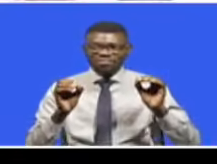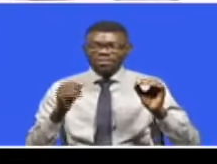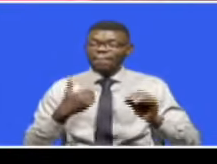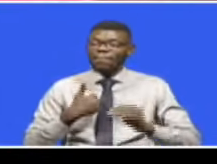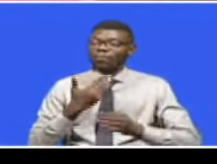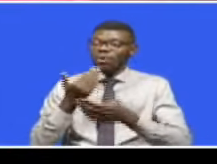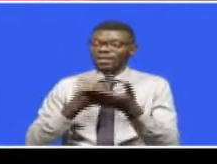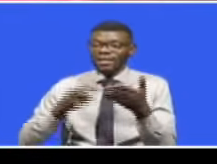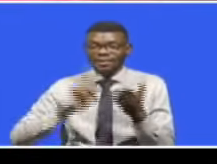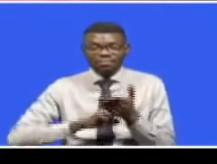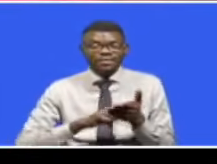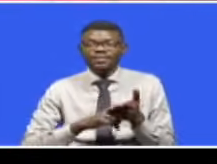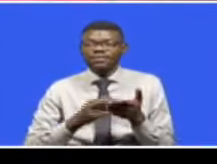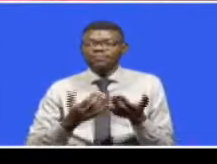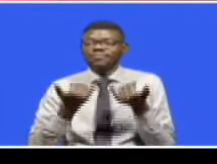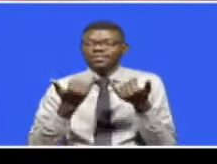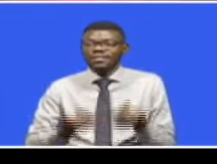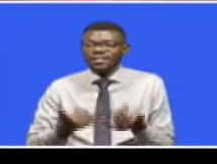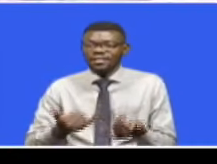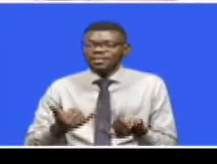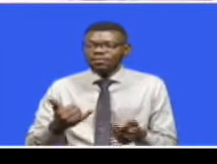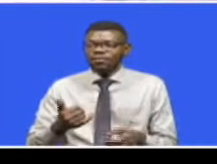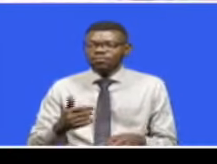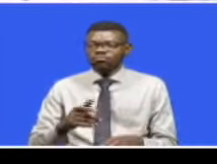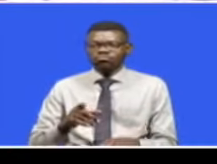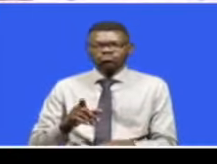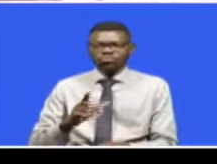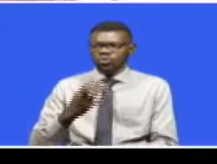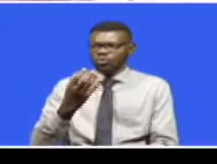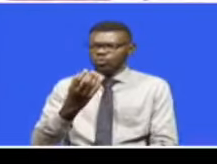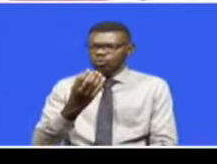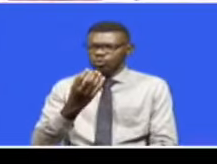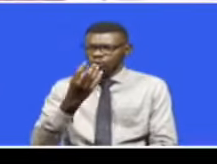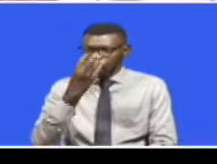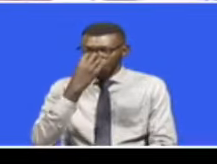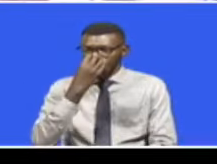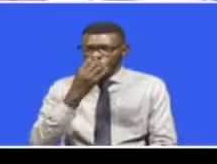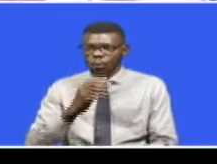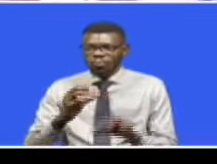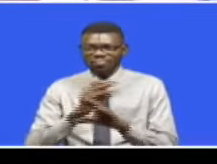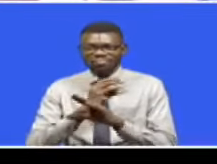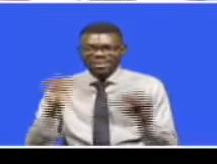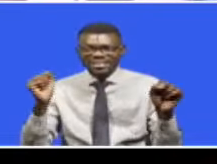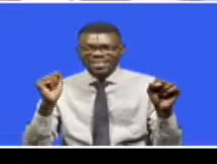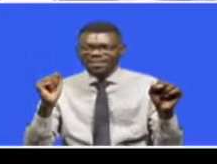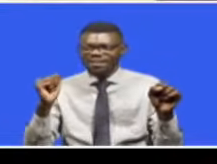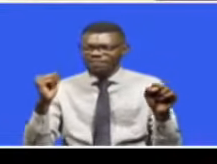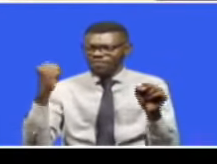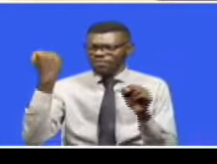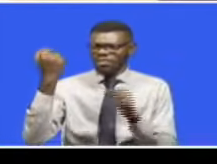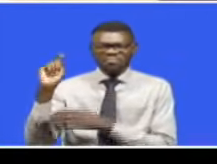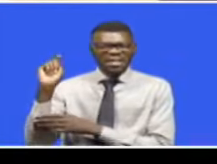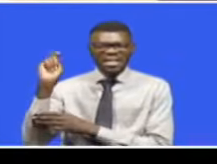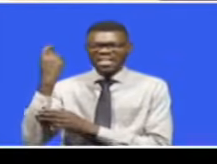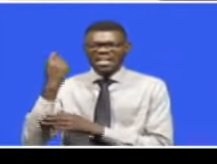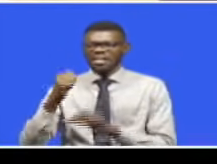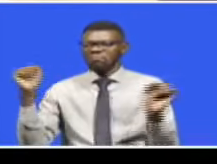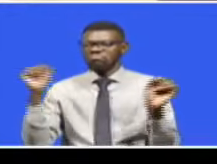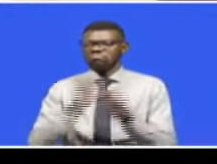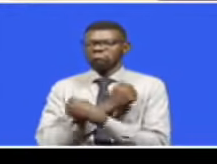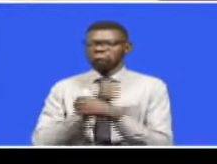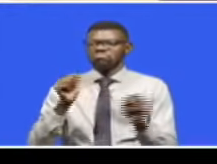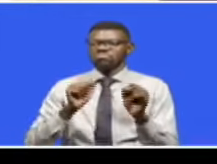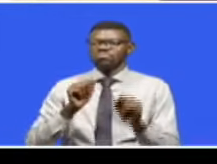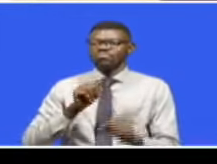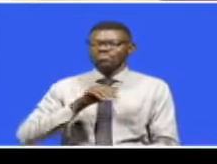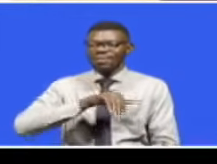And I want to repeat it here. Yeye hata kuwa president watano wa Republic ya nchi. ODM party leader Raila